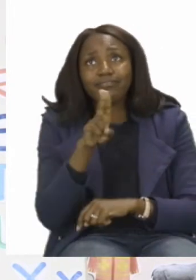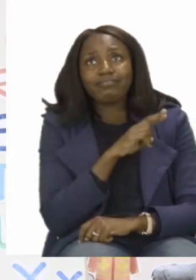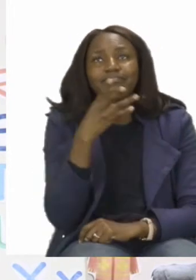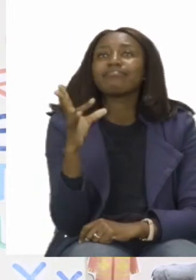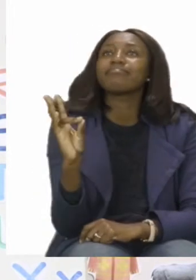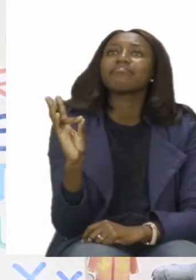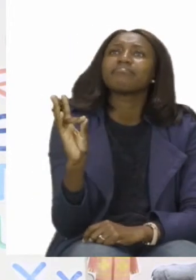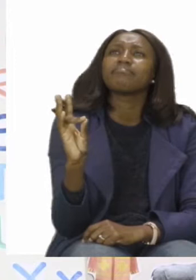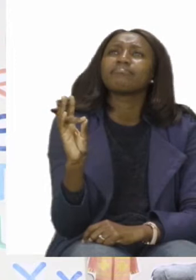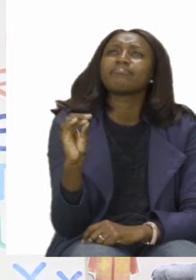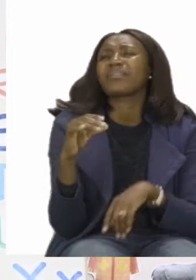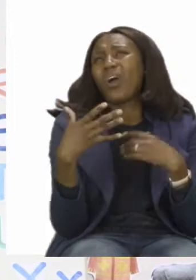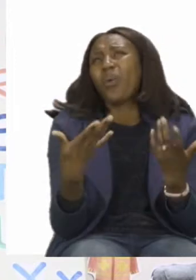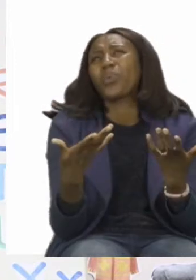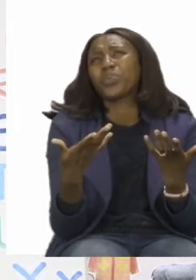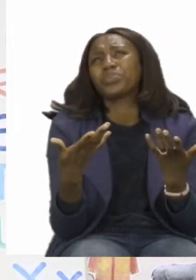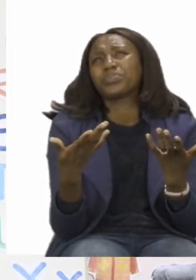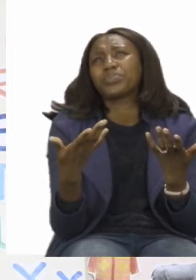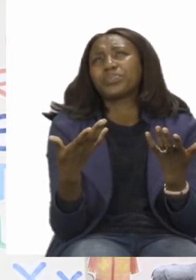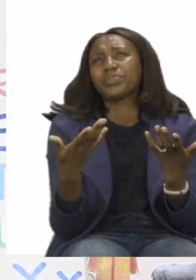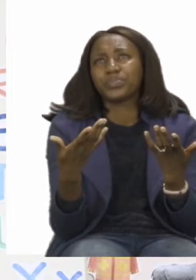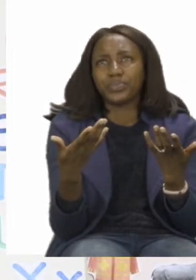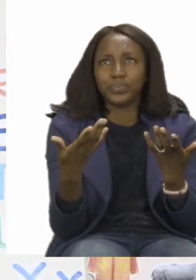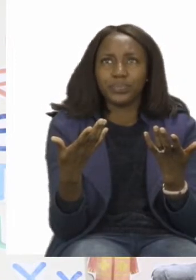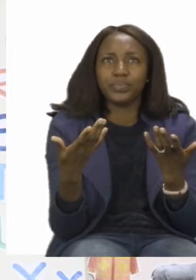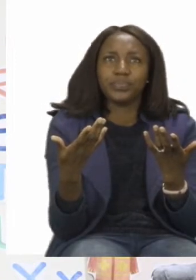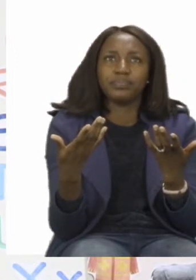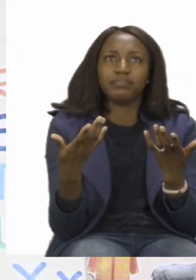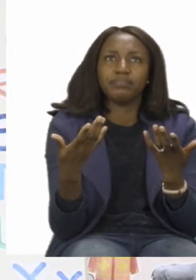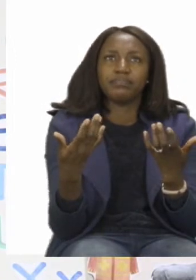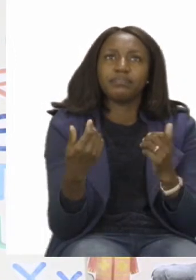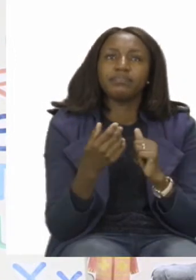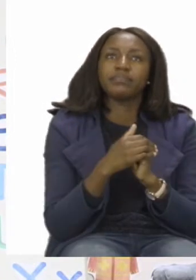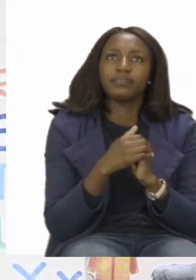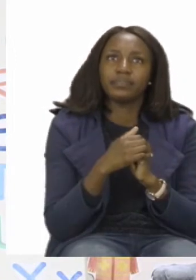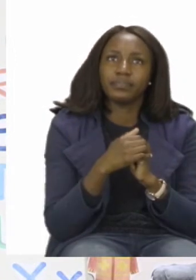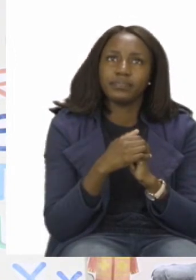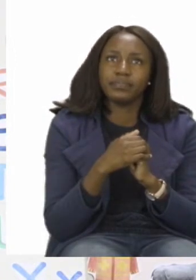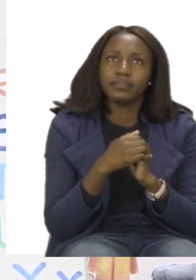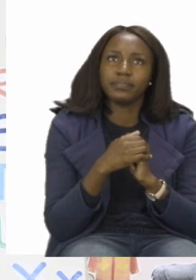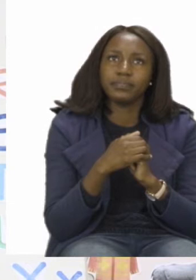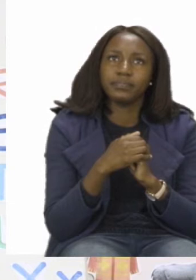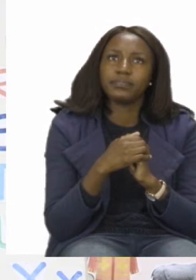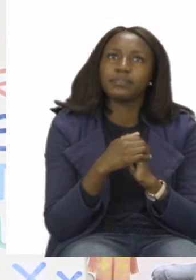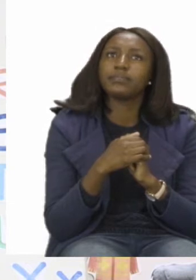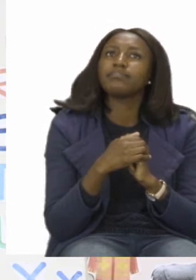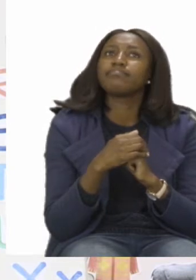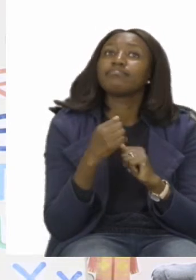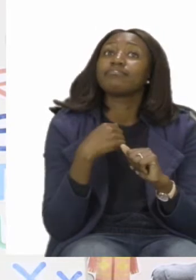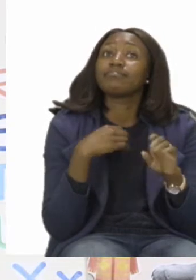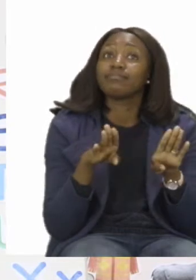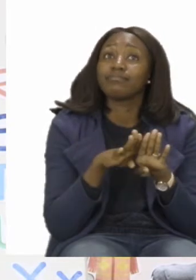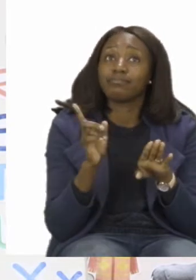to get to the number 27. So what I have done is I